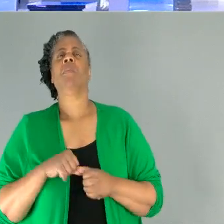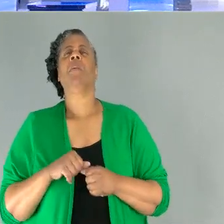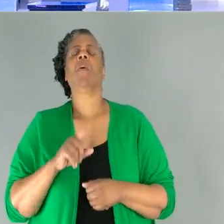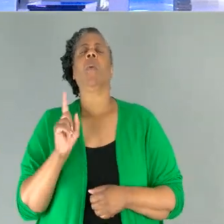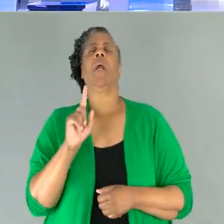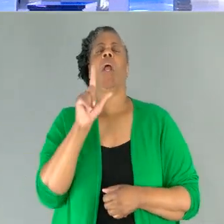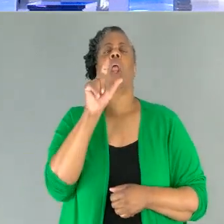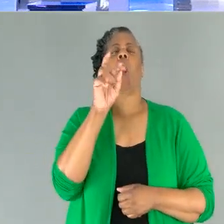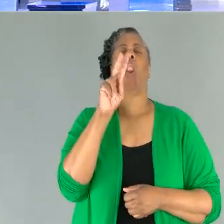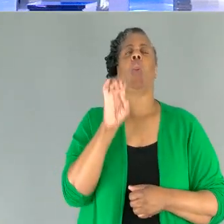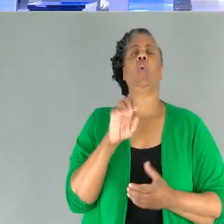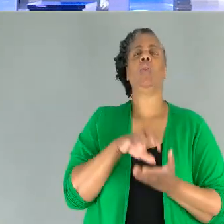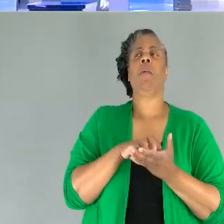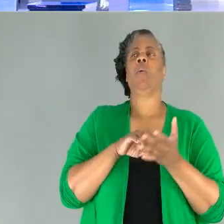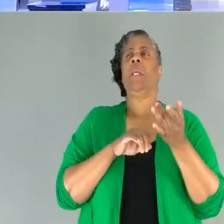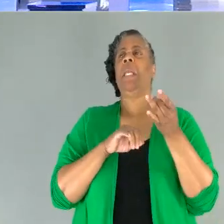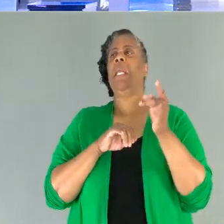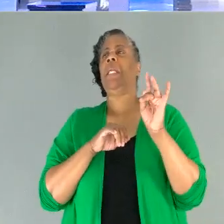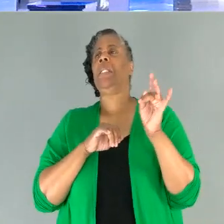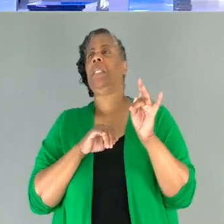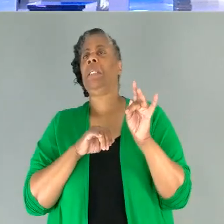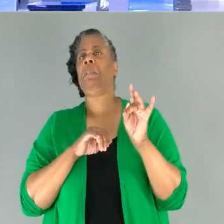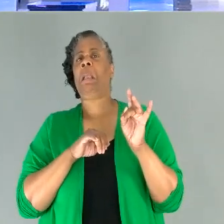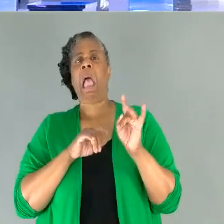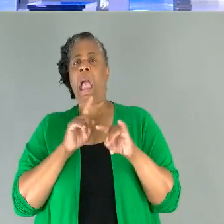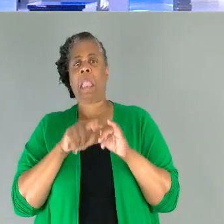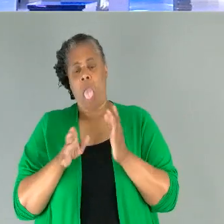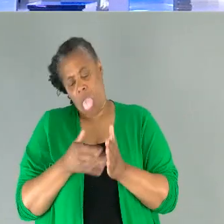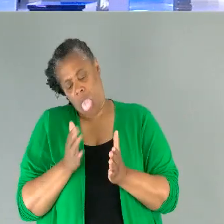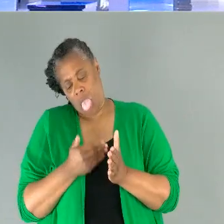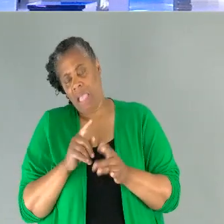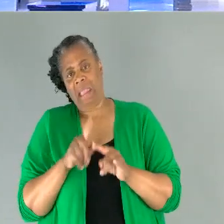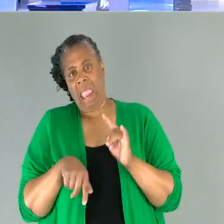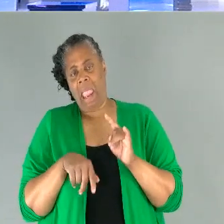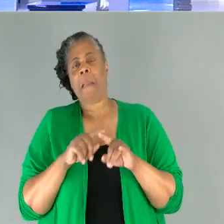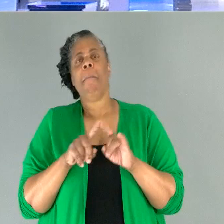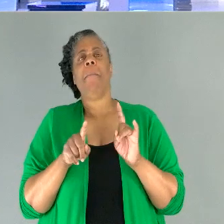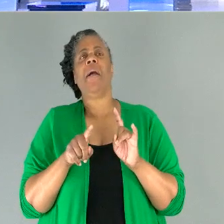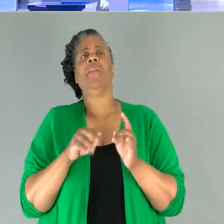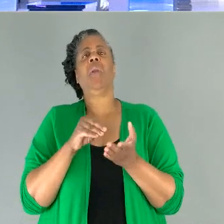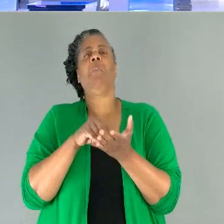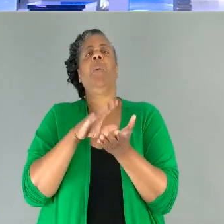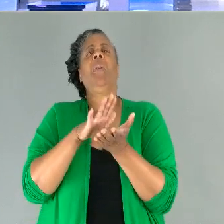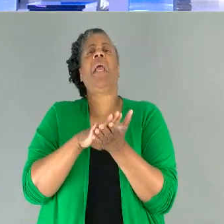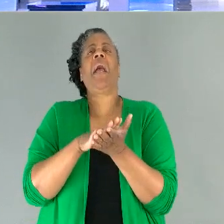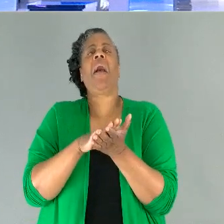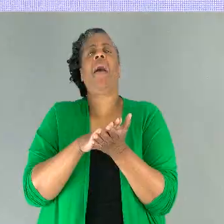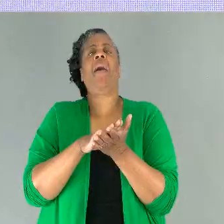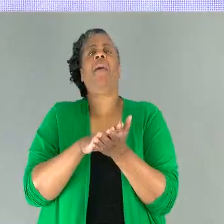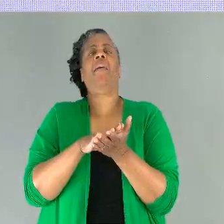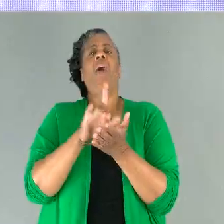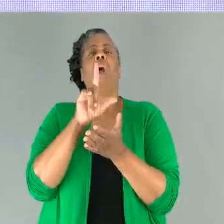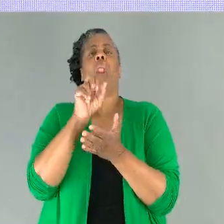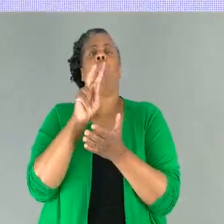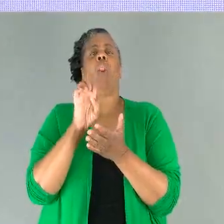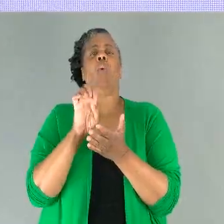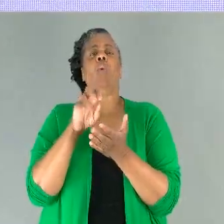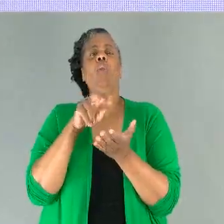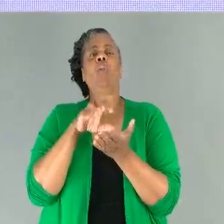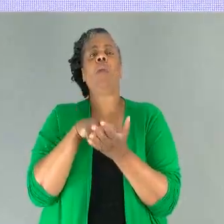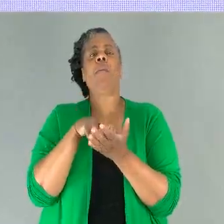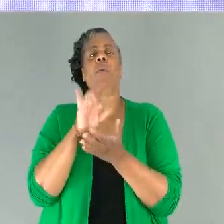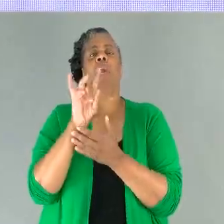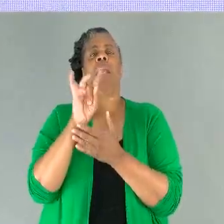chapter number 18, and I don't have time to turn to it, but you can just jot down this reference. It reminds me